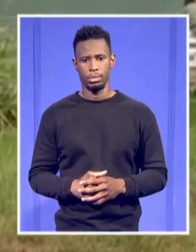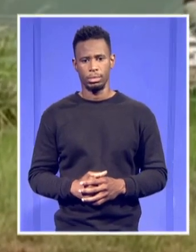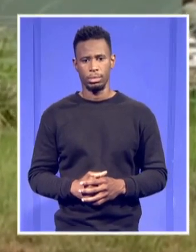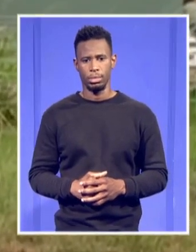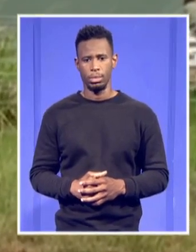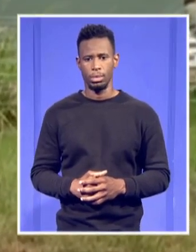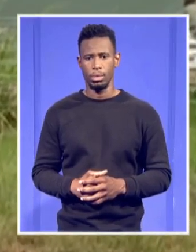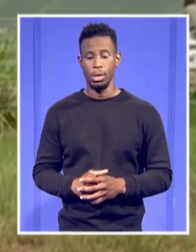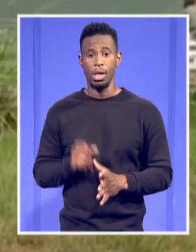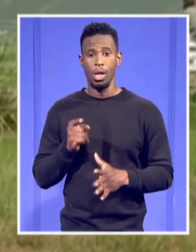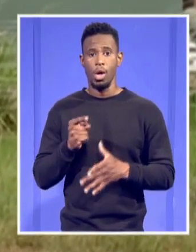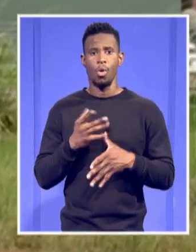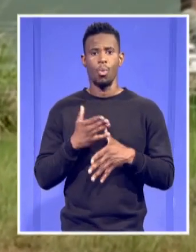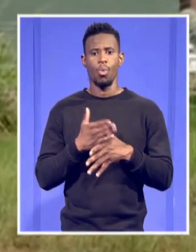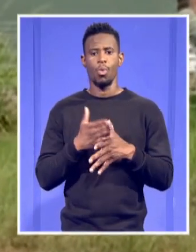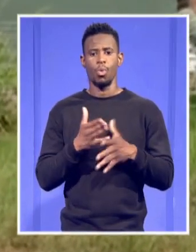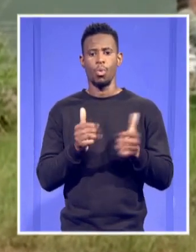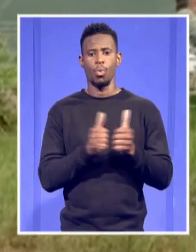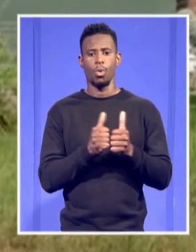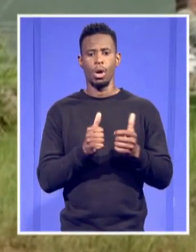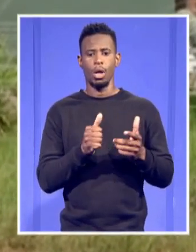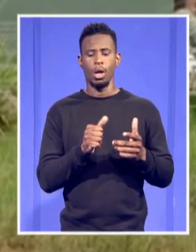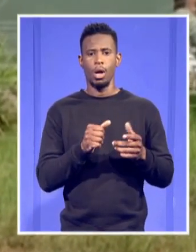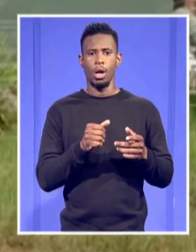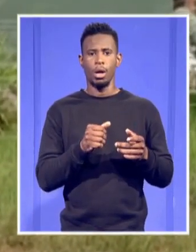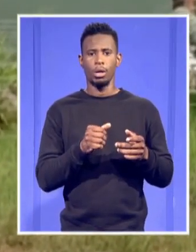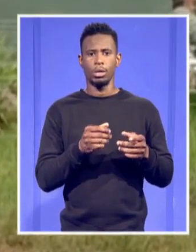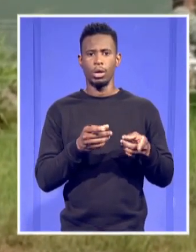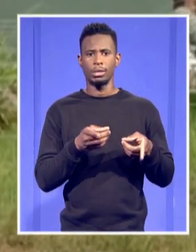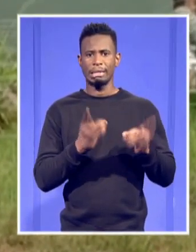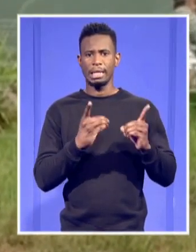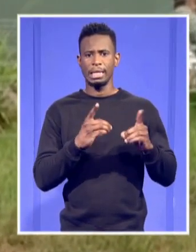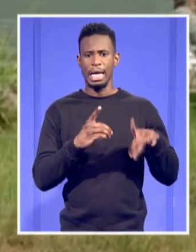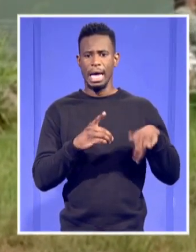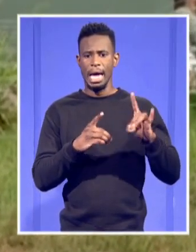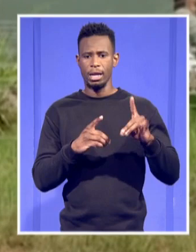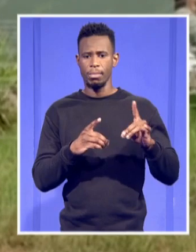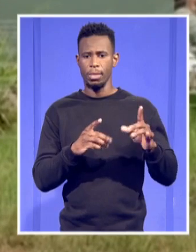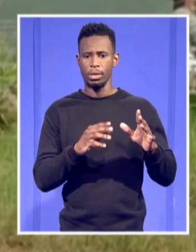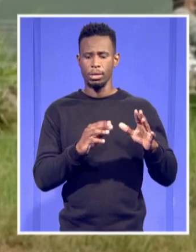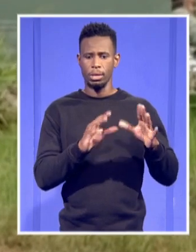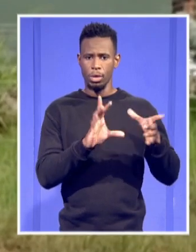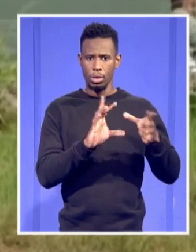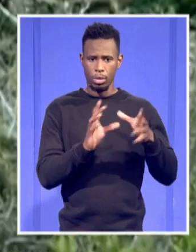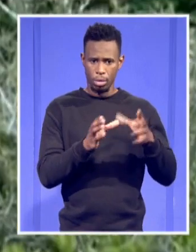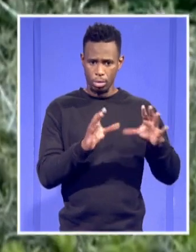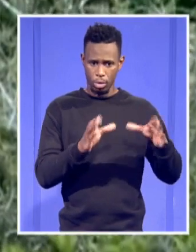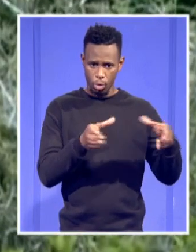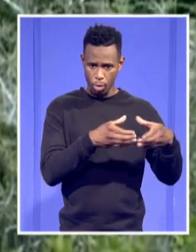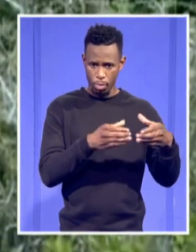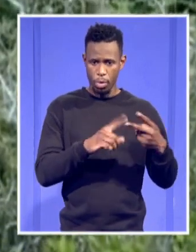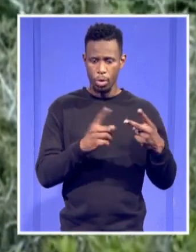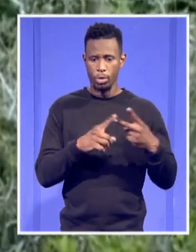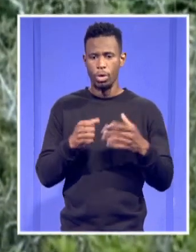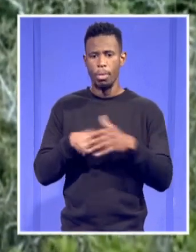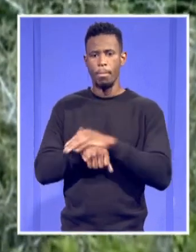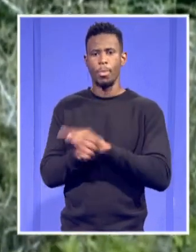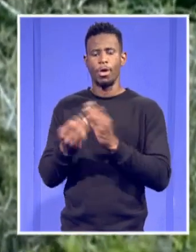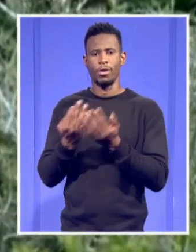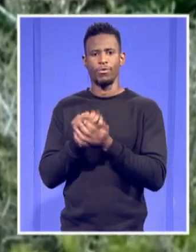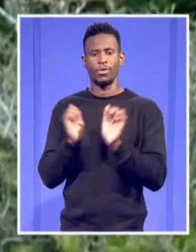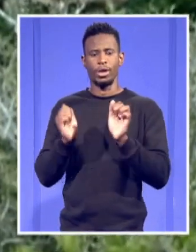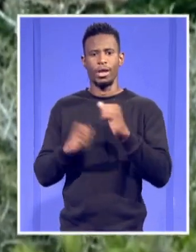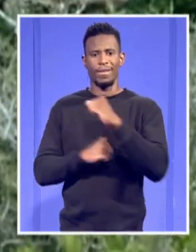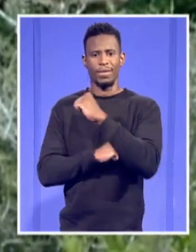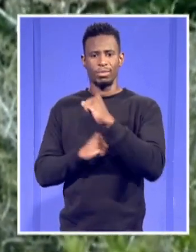A collaboration between Wildlife Conservation Charity, the Born Free Foundation, and Shamari Game Reserve